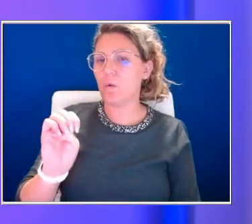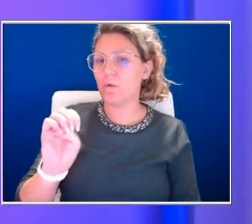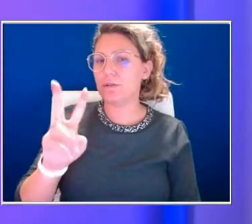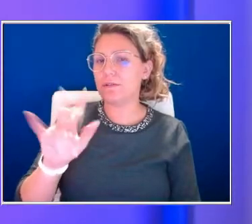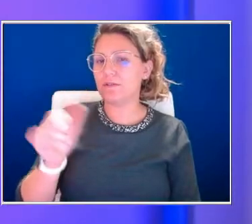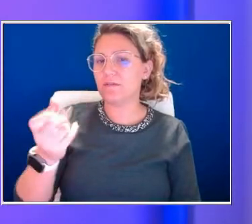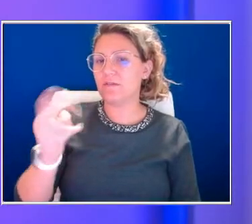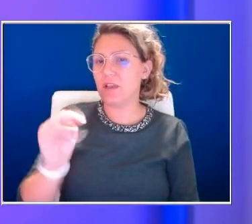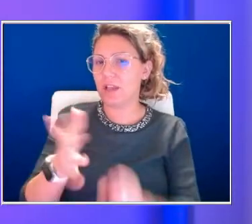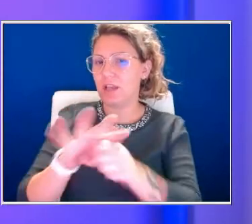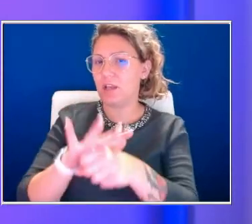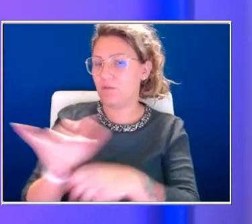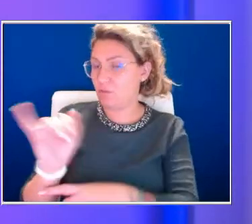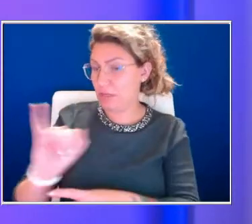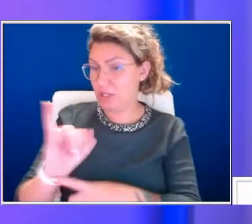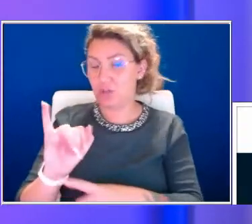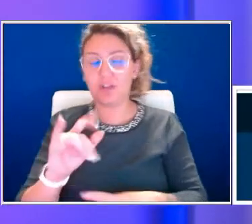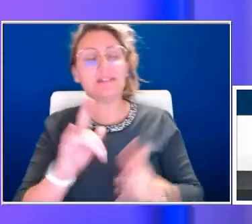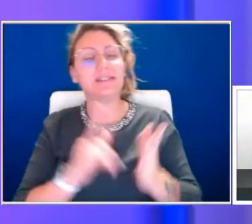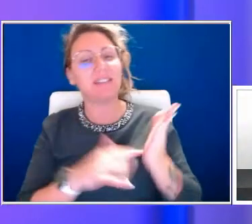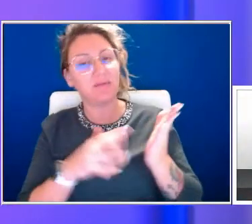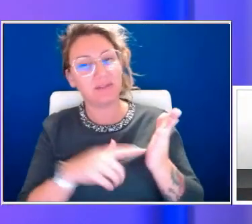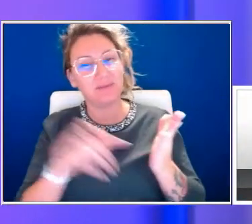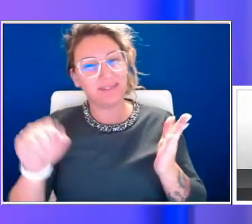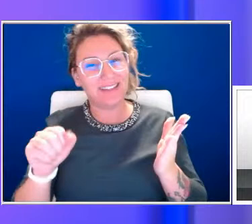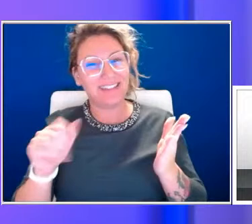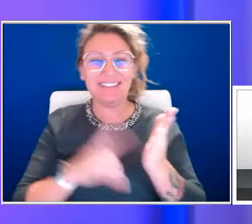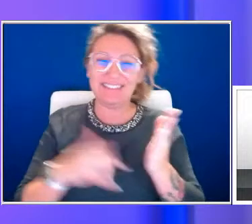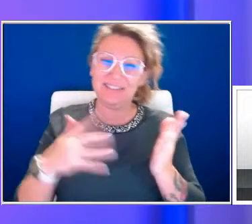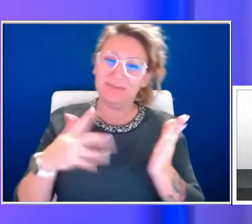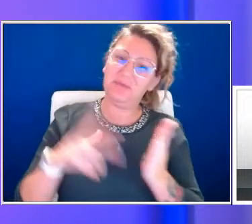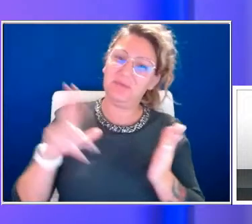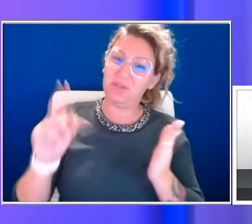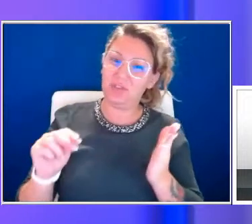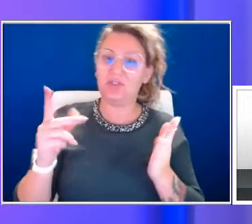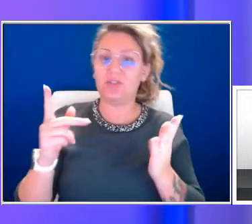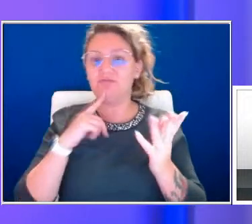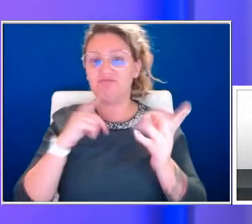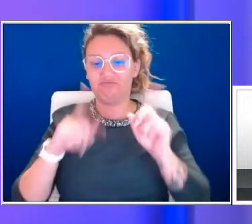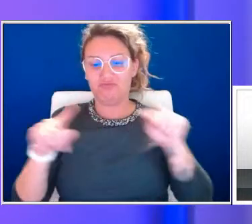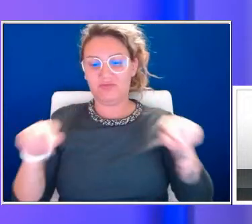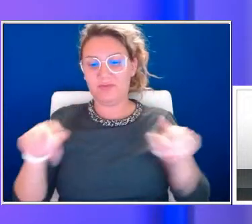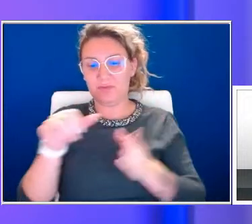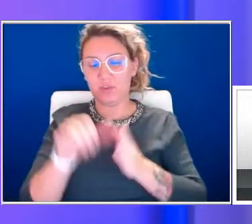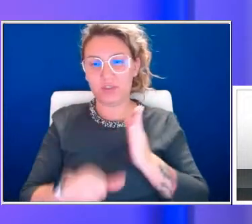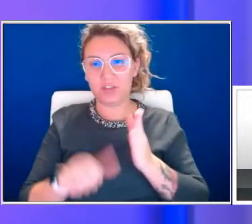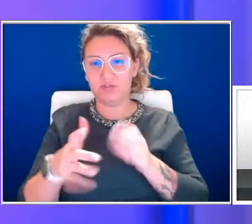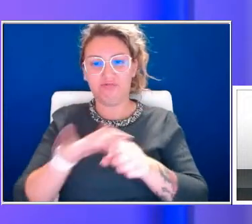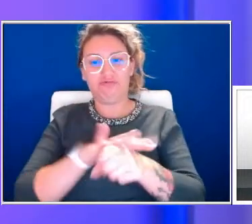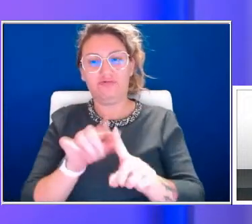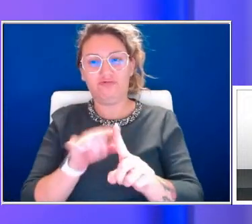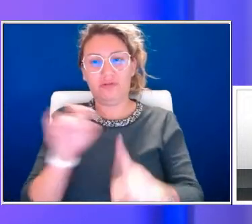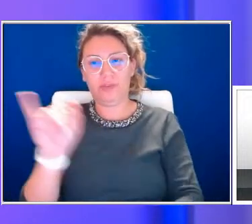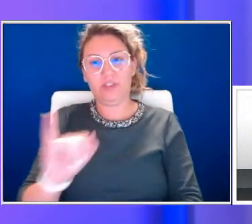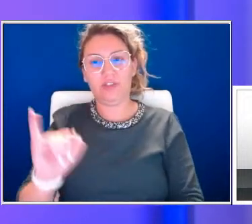Sometimes it is, and sometimes it isn't. There are varying different procedures that are covered by insurance depending on the